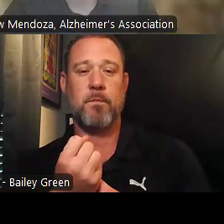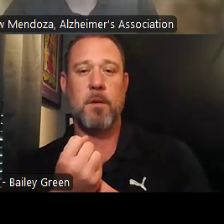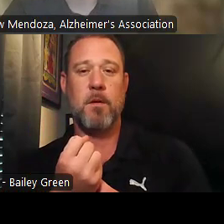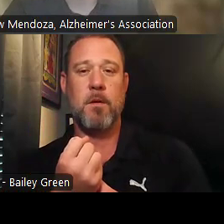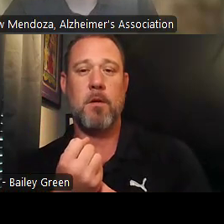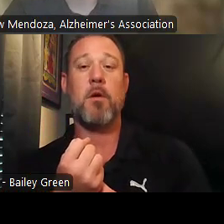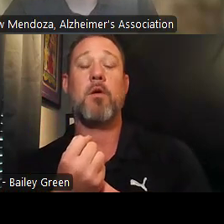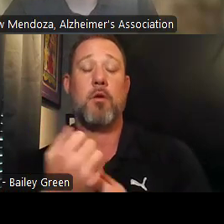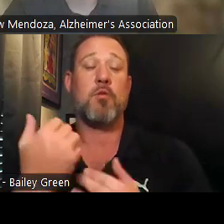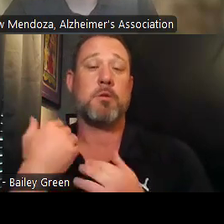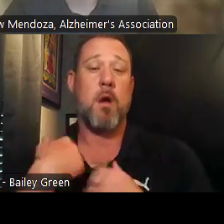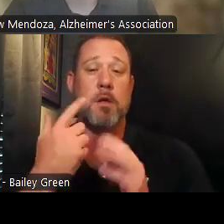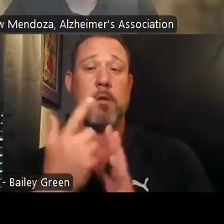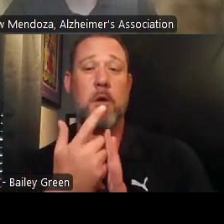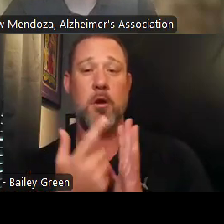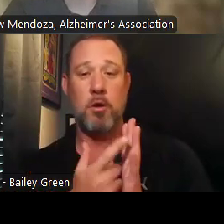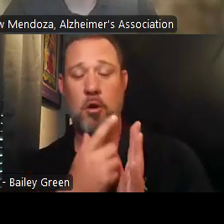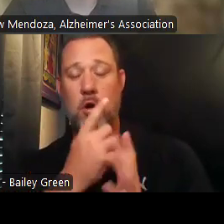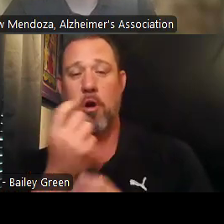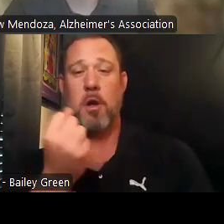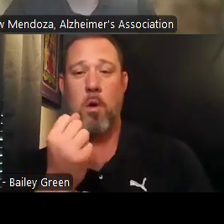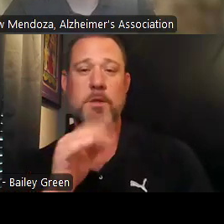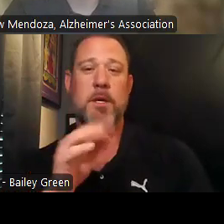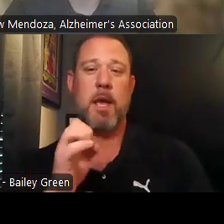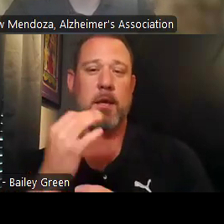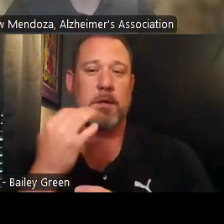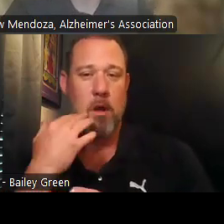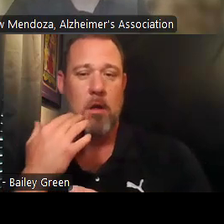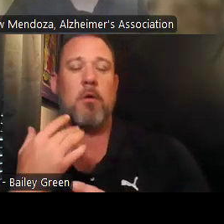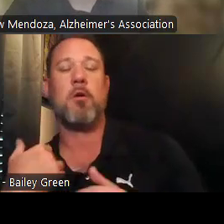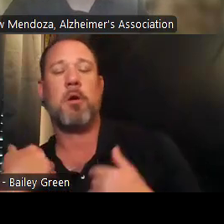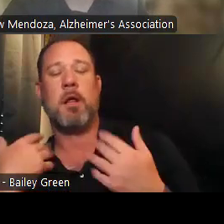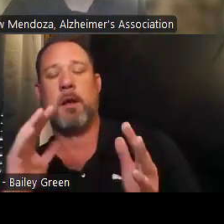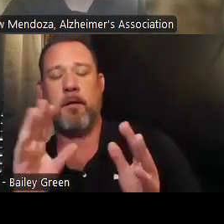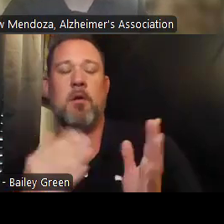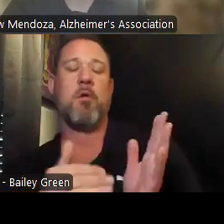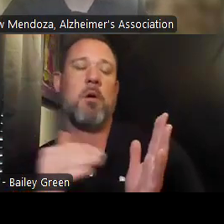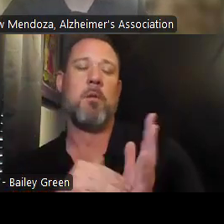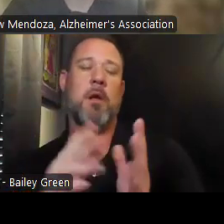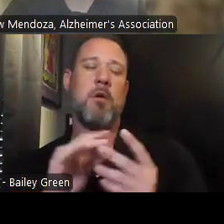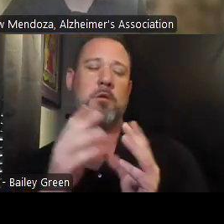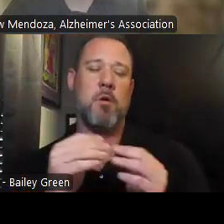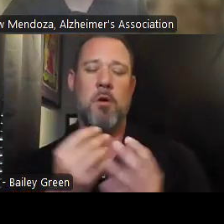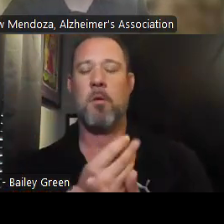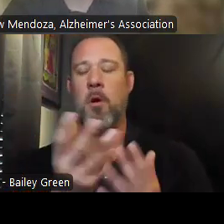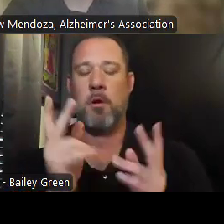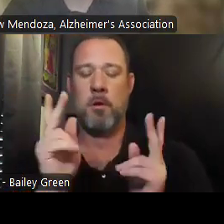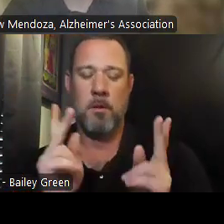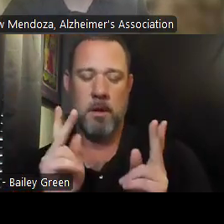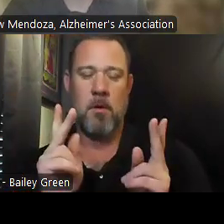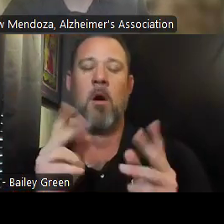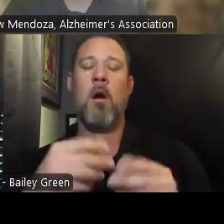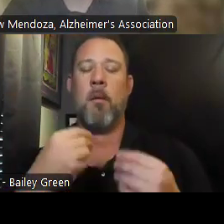a responsible attorney will hold the case knowledge, relieving the victim of having to repeat their story to multiple people. And it also